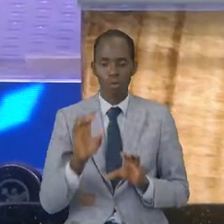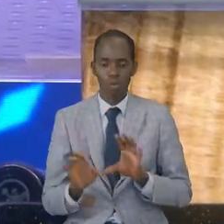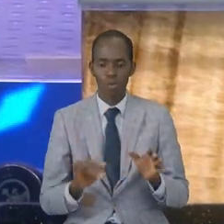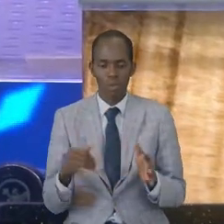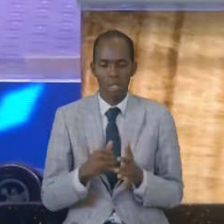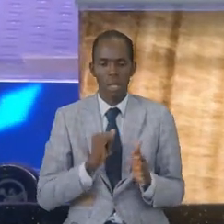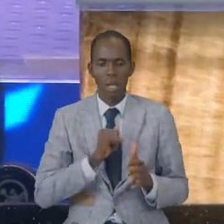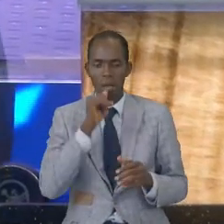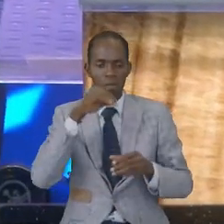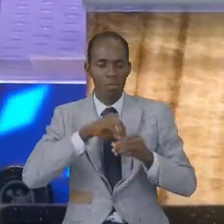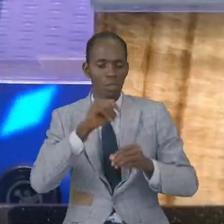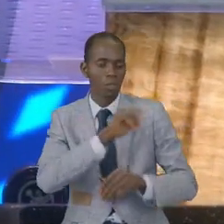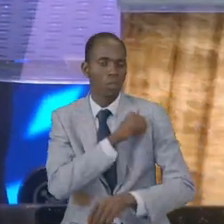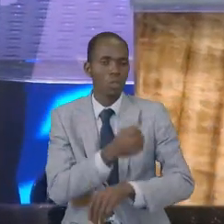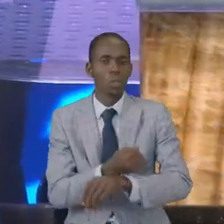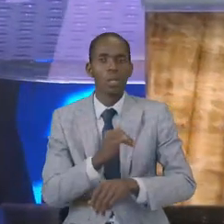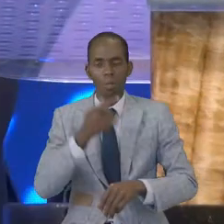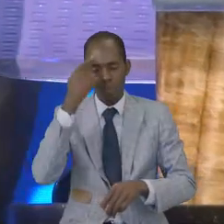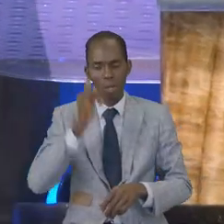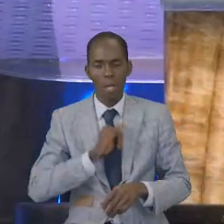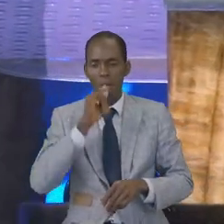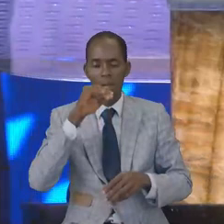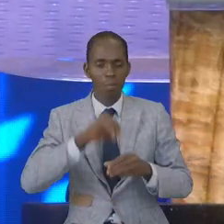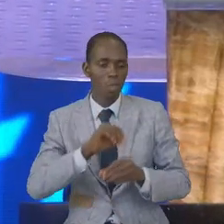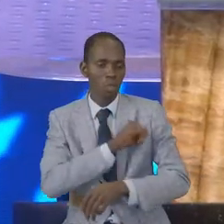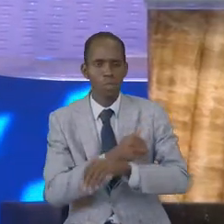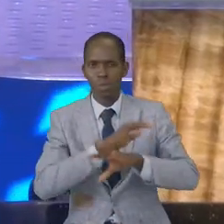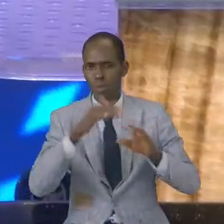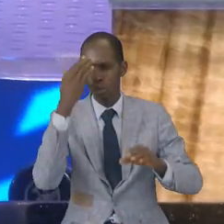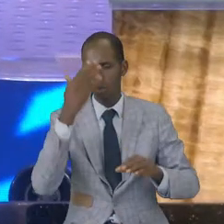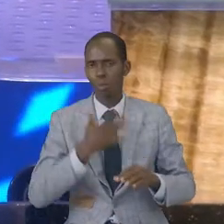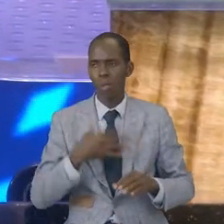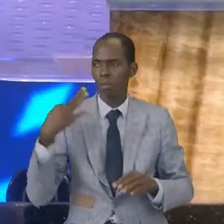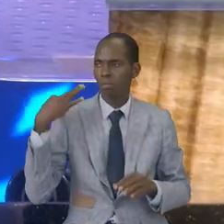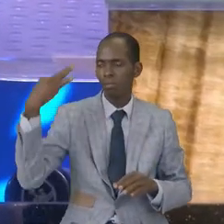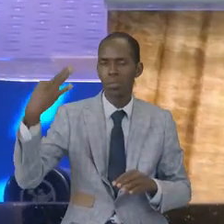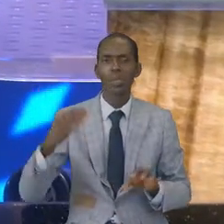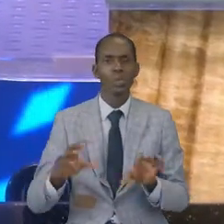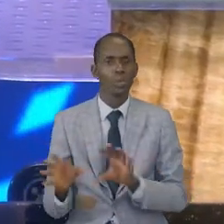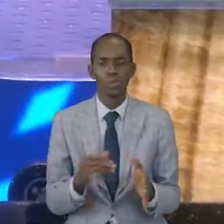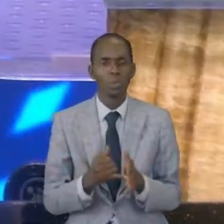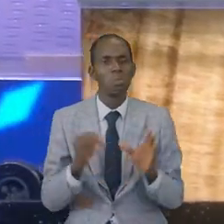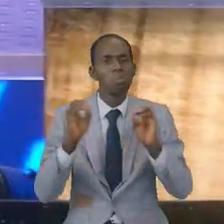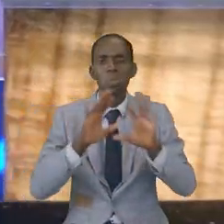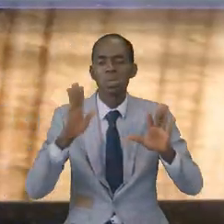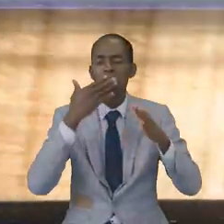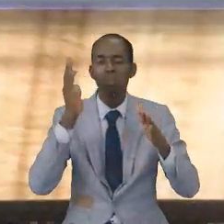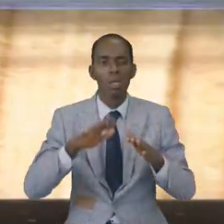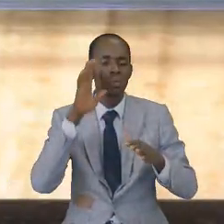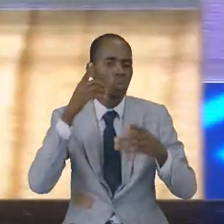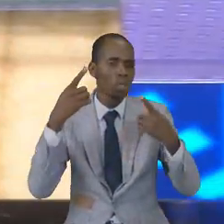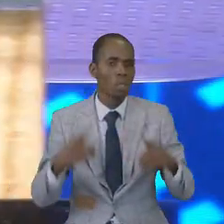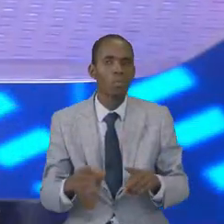in authority. And because I'm in authority, don't you know my position? Let's do it. Nothing bad will happen.